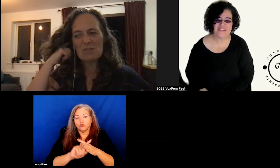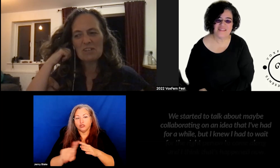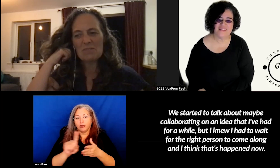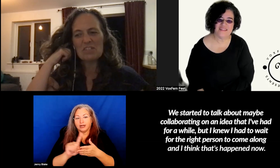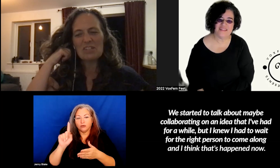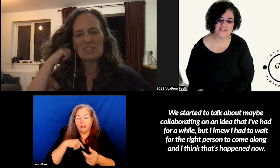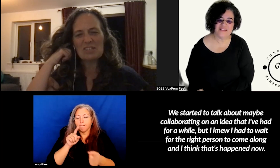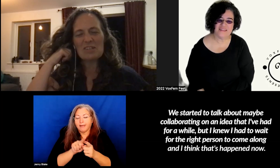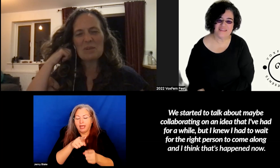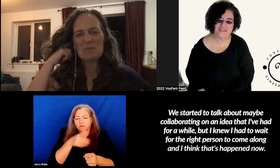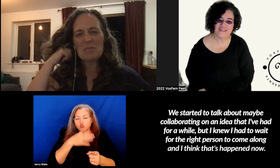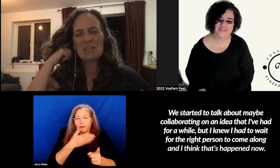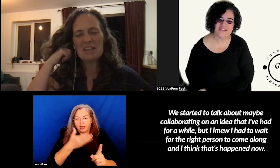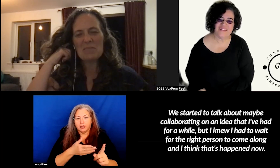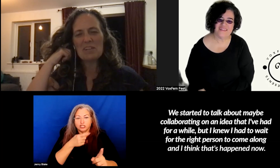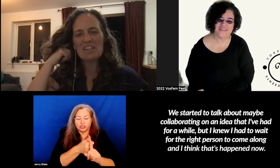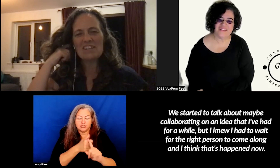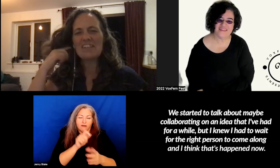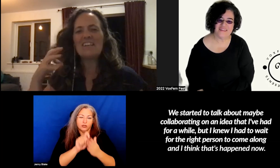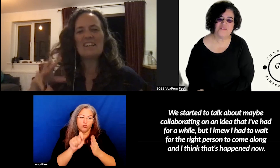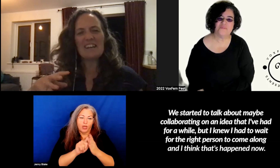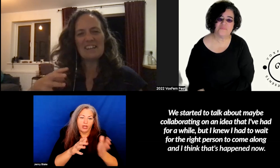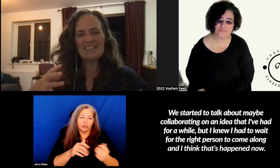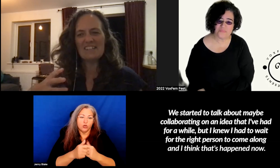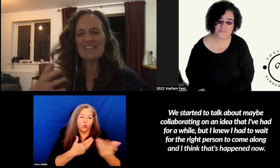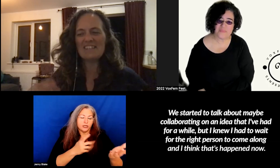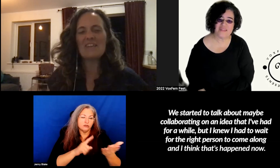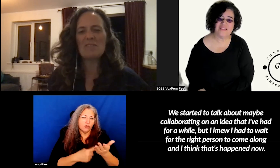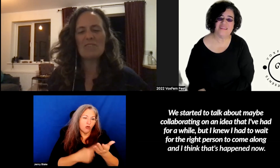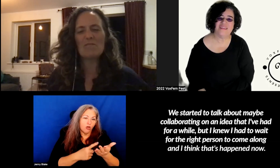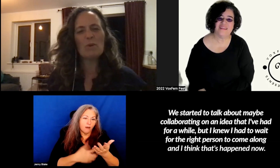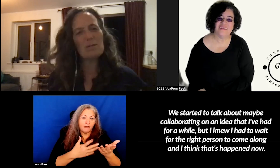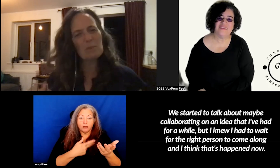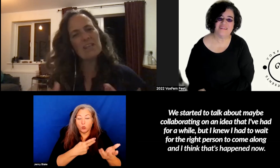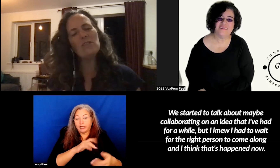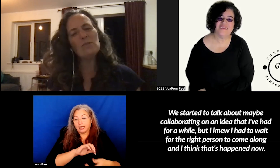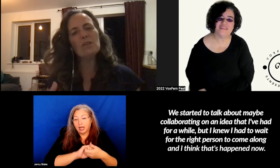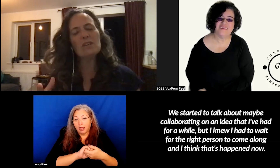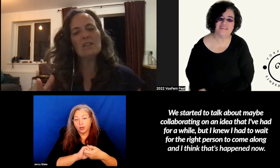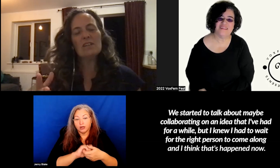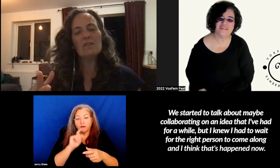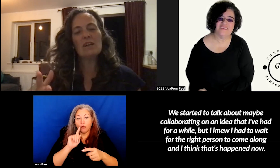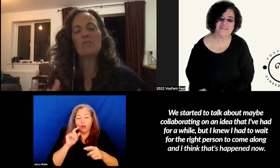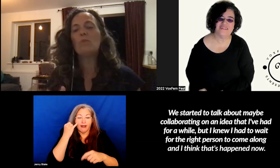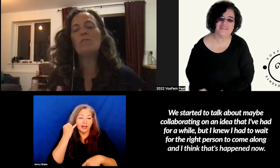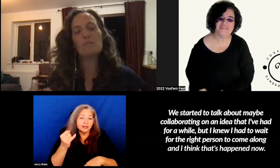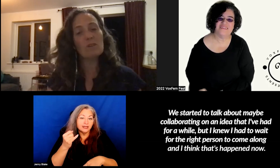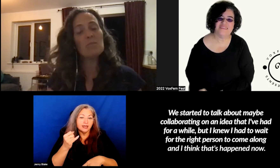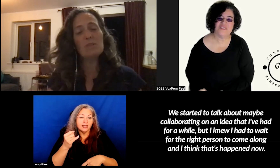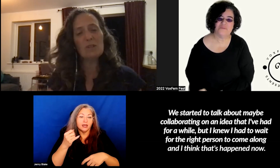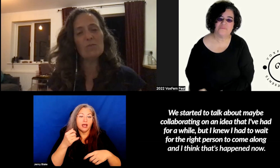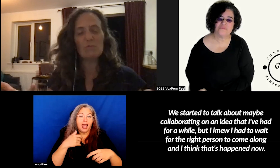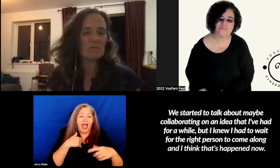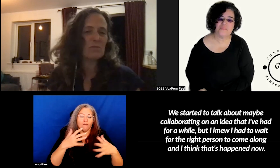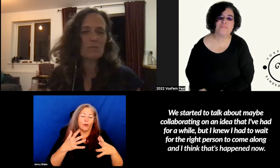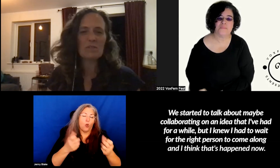So we started to talk about maybe collaborating on an idea that I've had for a while, but I knew I had to wait for the right,